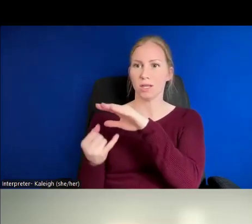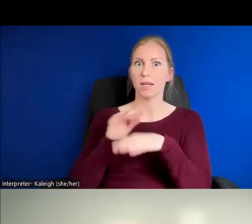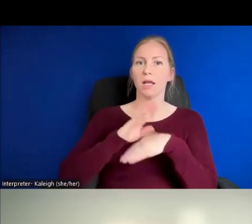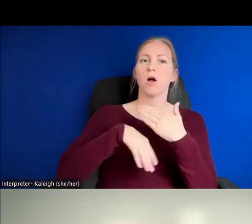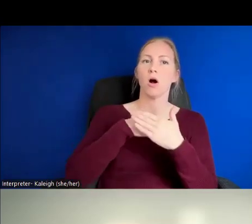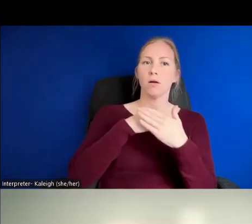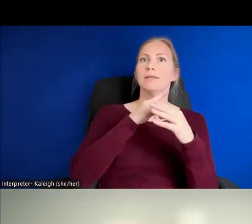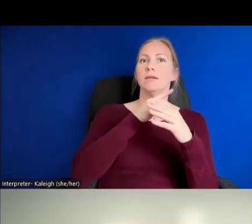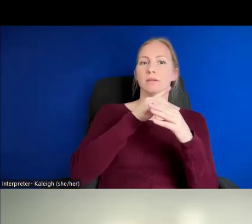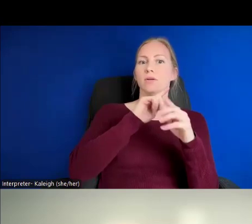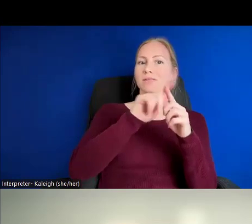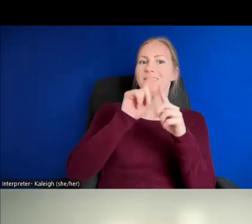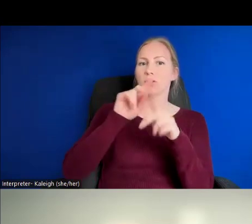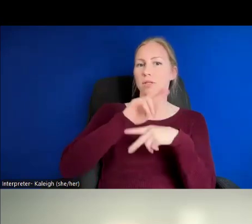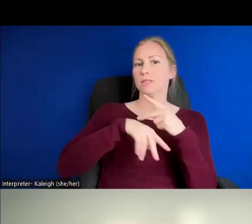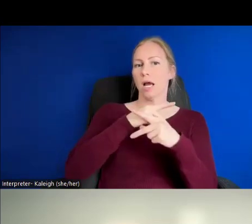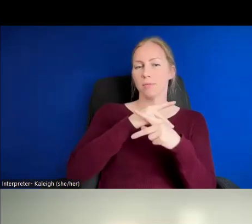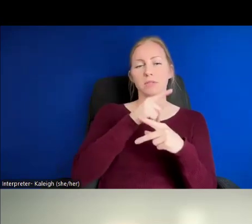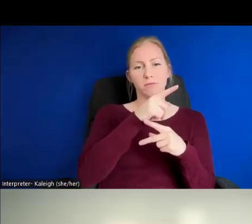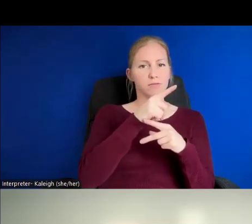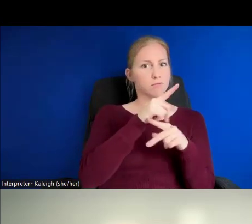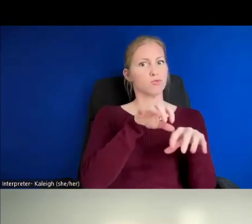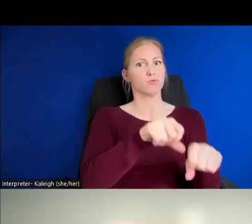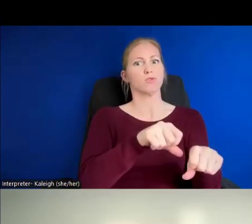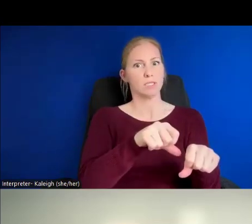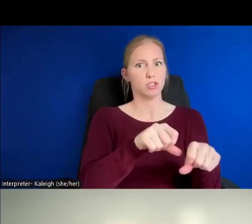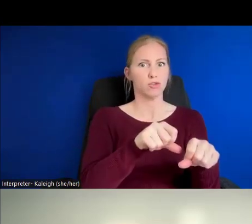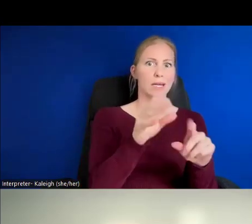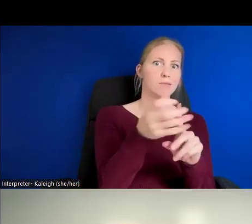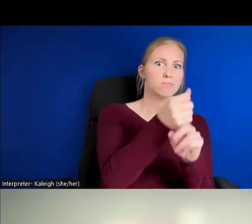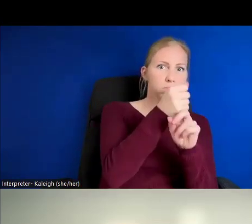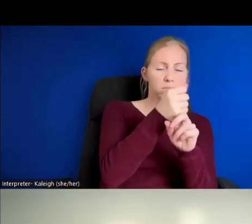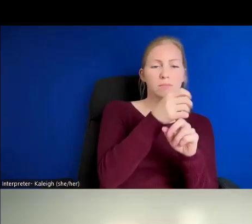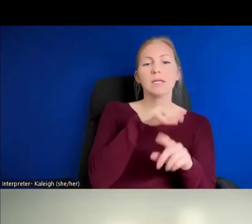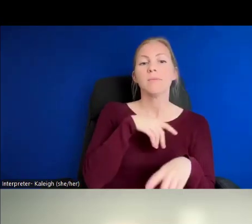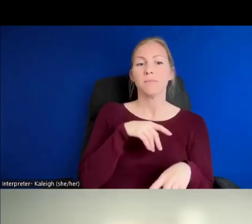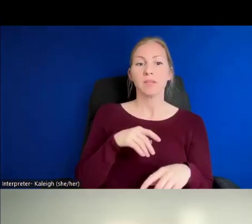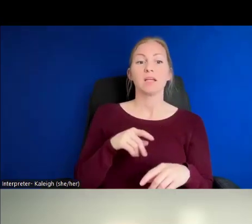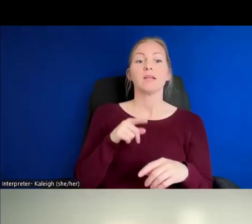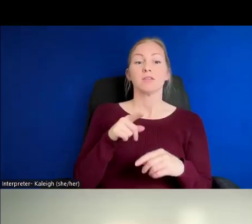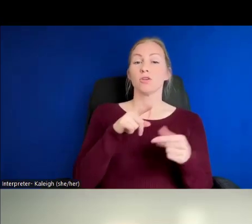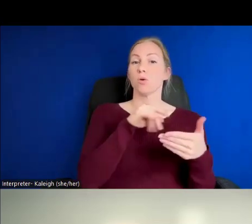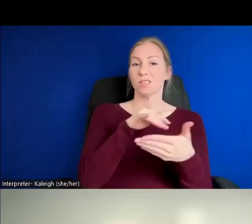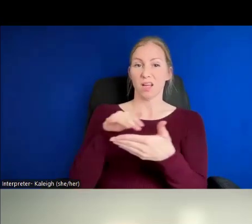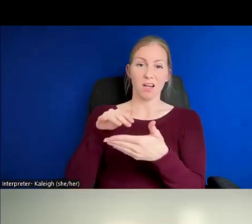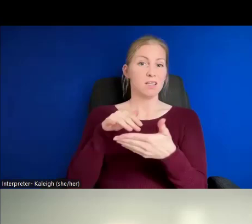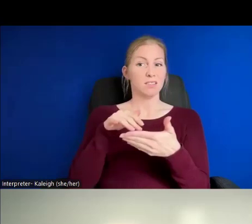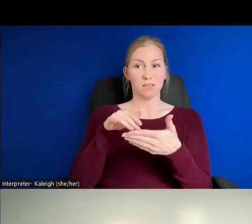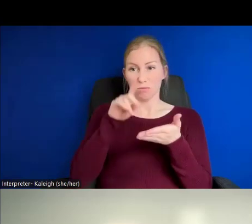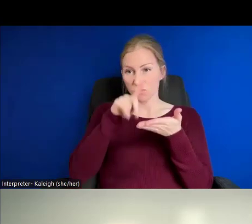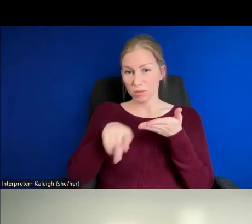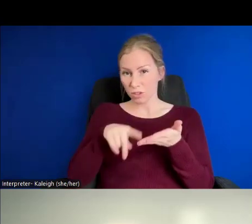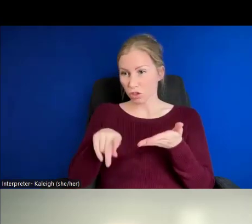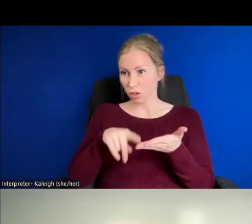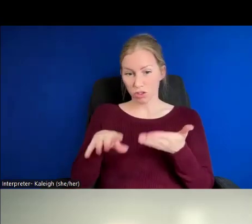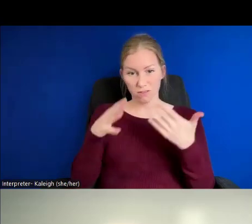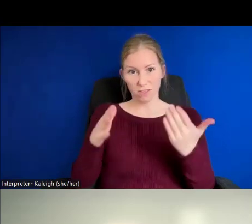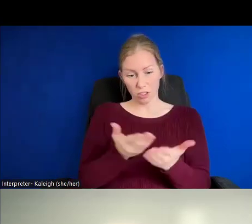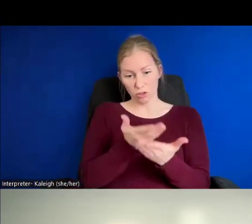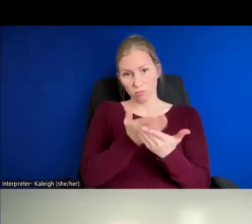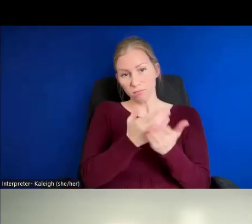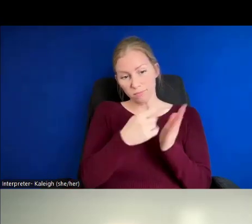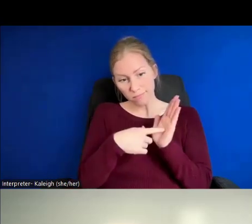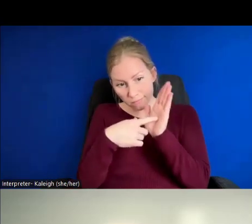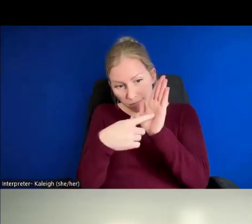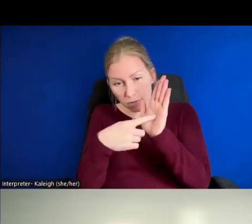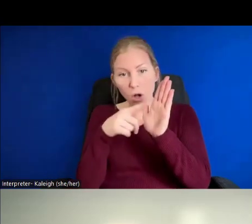restraint. Studies have shown that the use of seclusion and restraint can result in psychological harm, physical